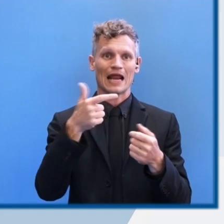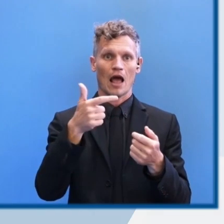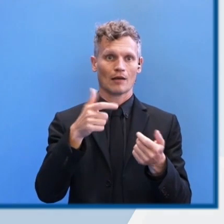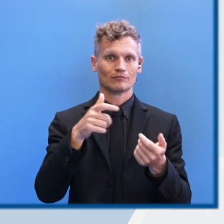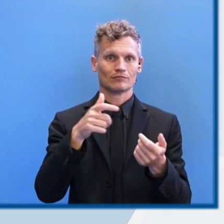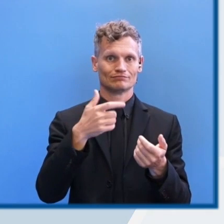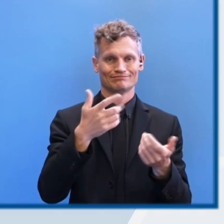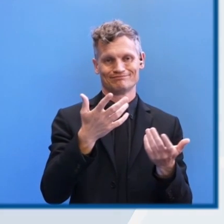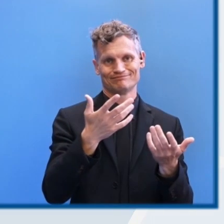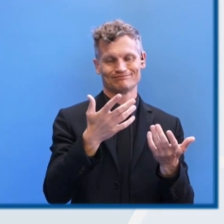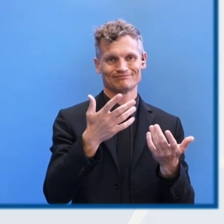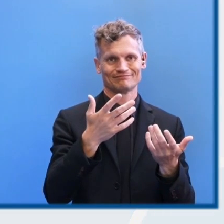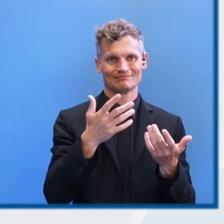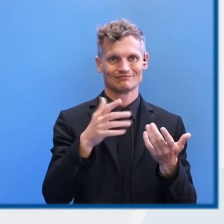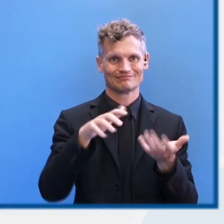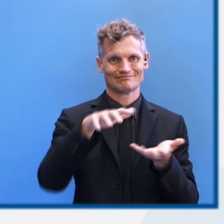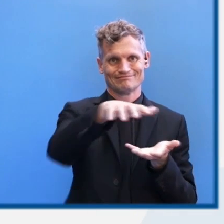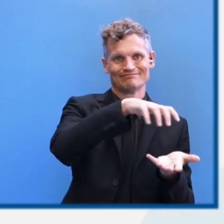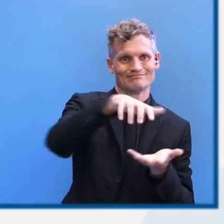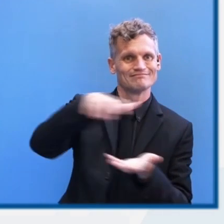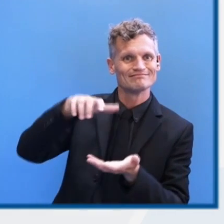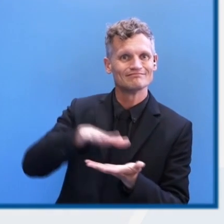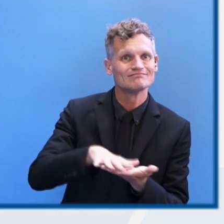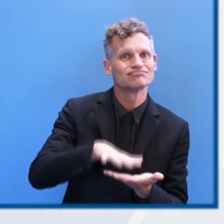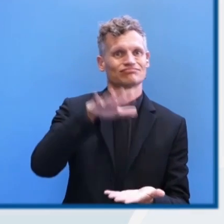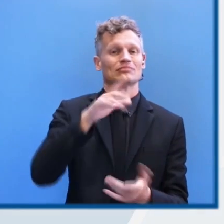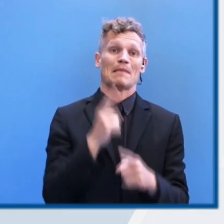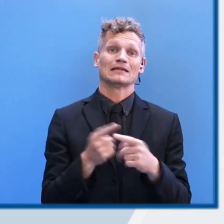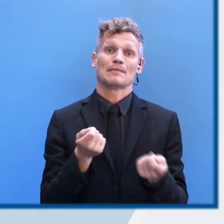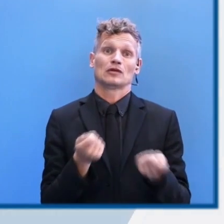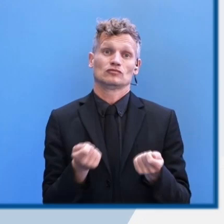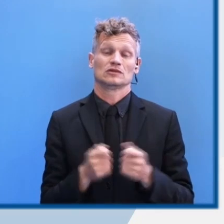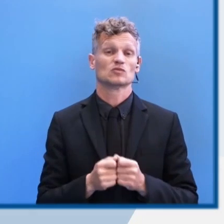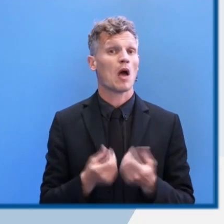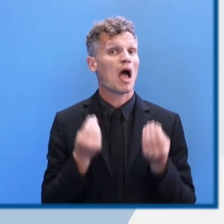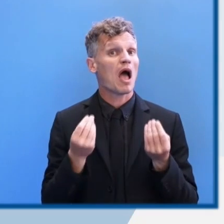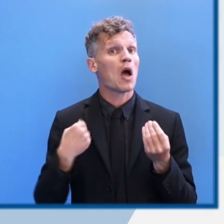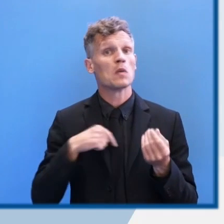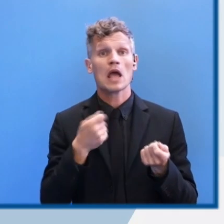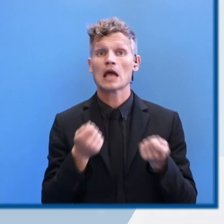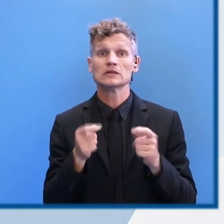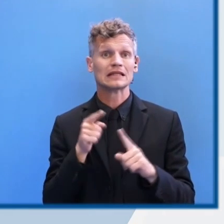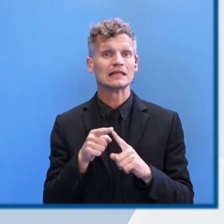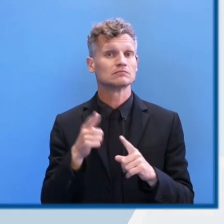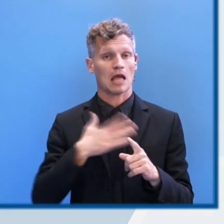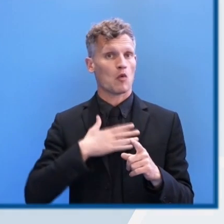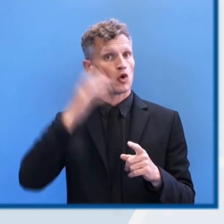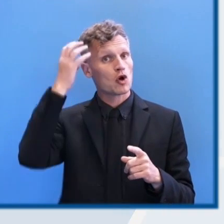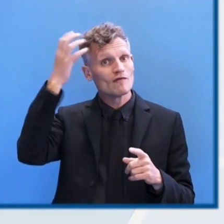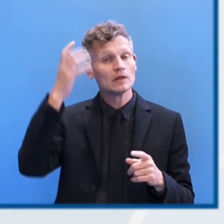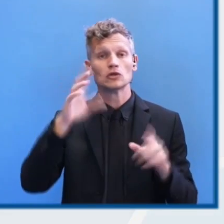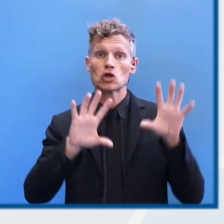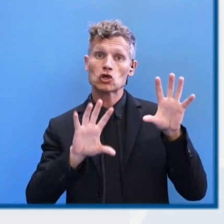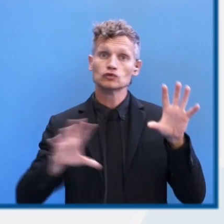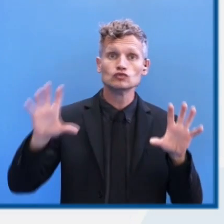to reflect on the way in which data are handled within our own governments, within our own countries, within our own institutions, and whether